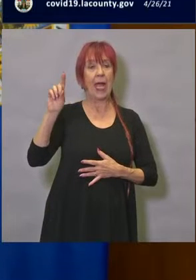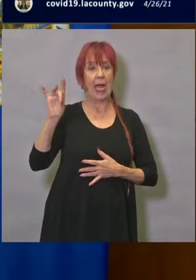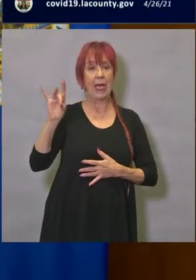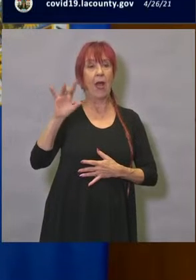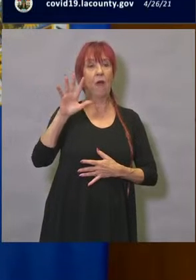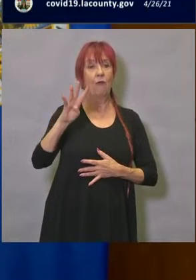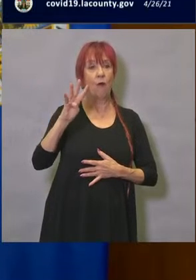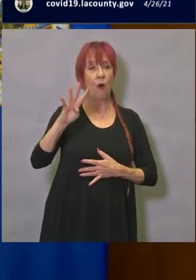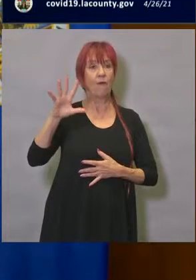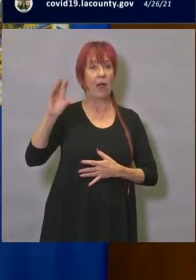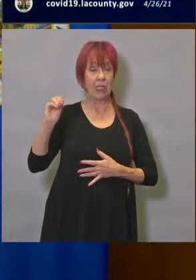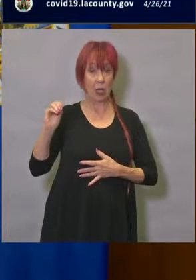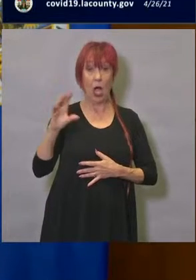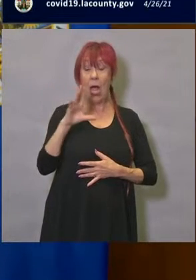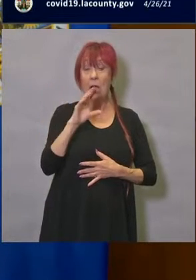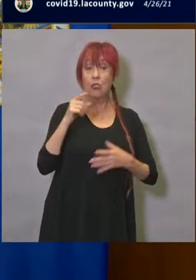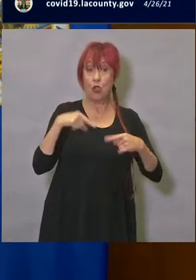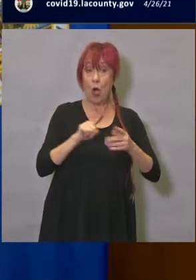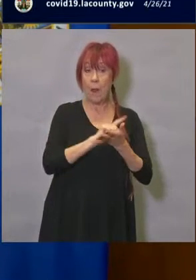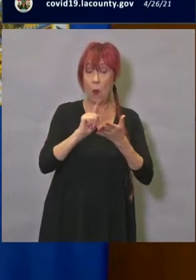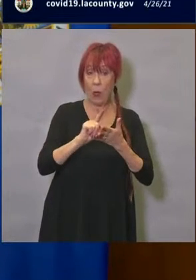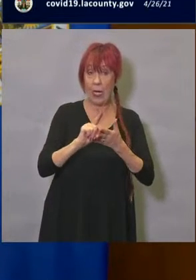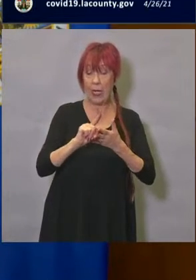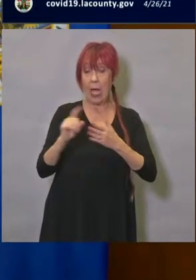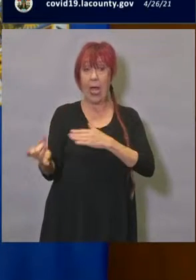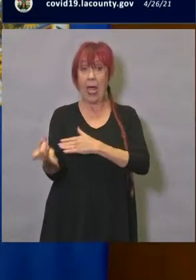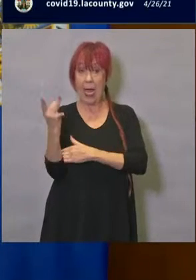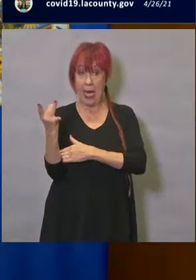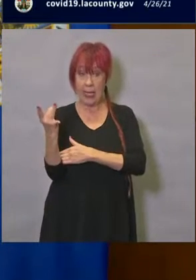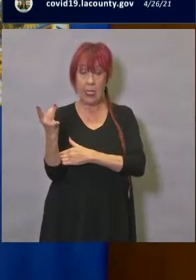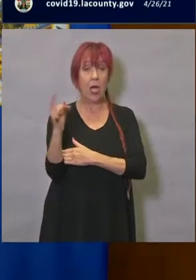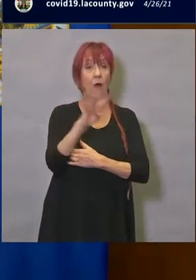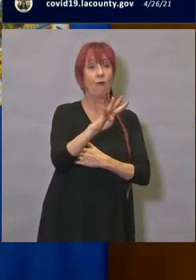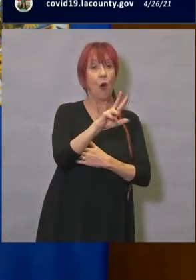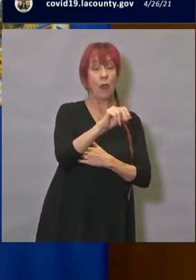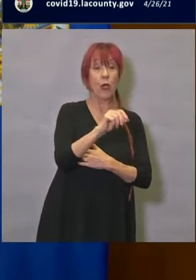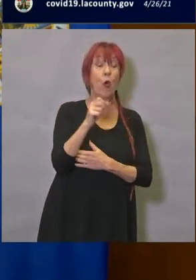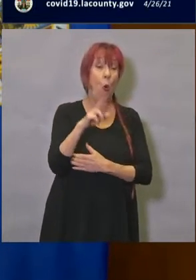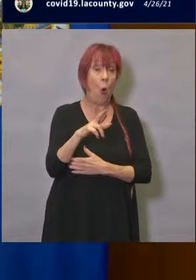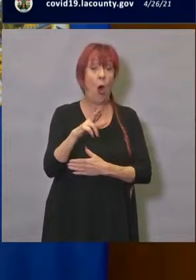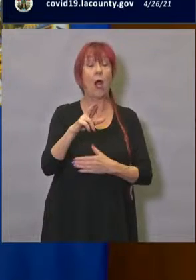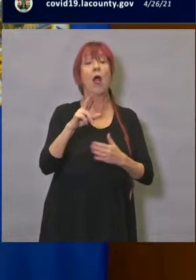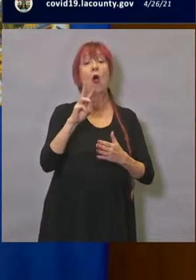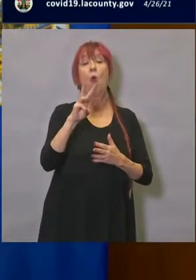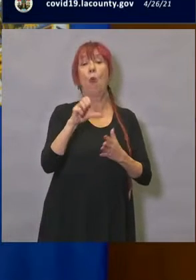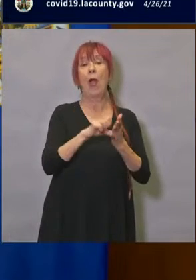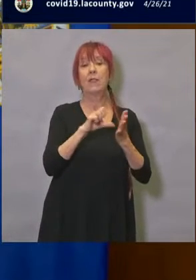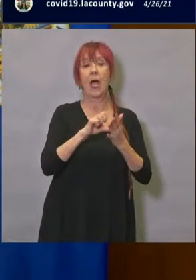833-238-4450, and weekdays between 8 a.m. to 4:30, or go online at